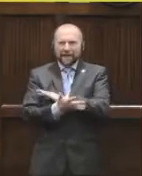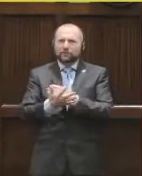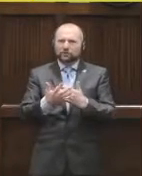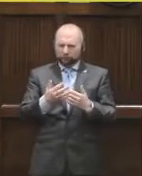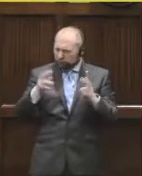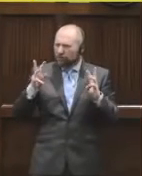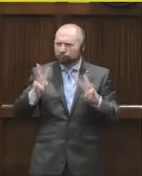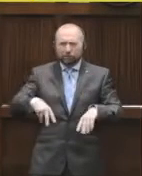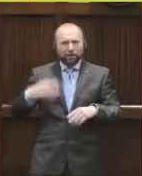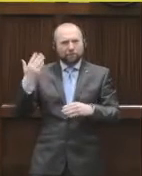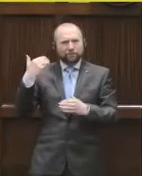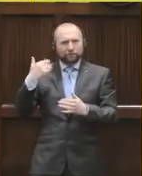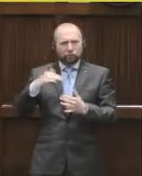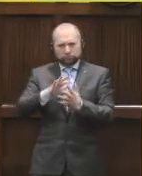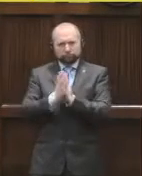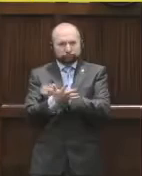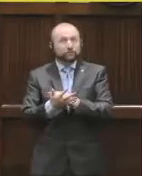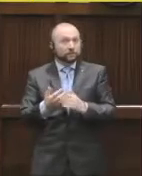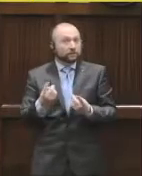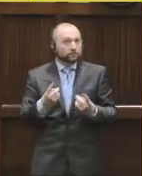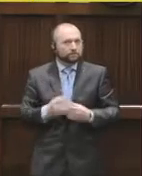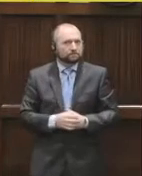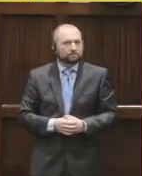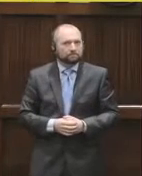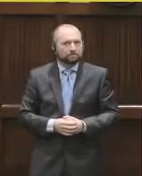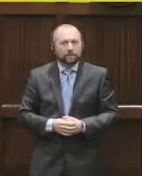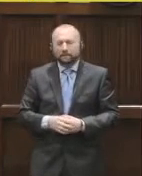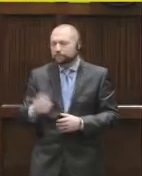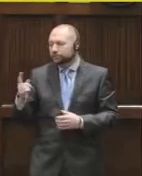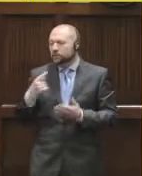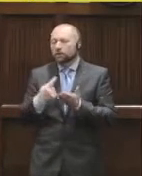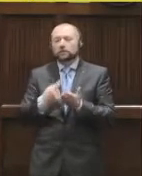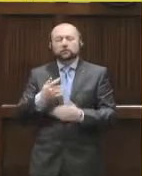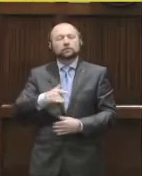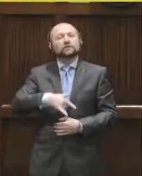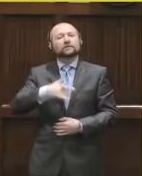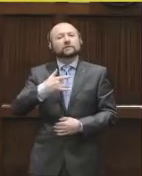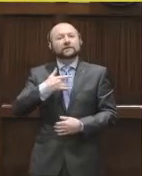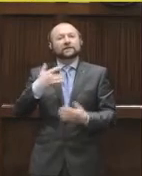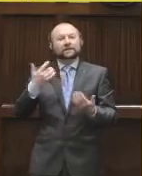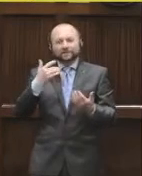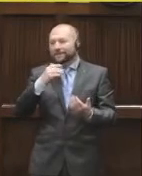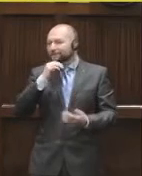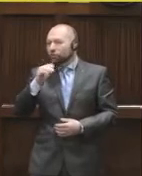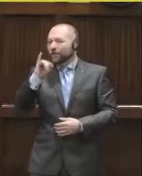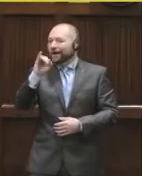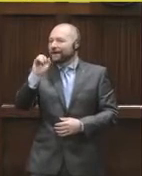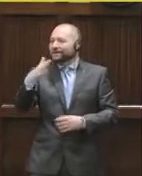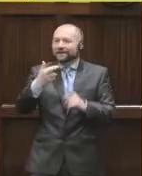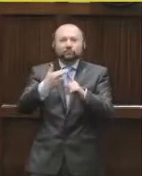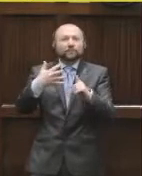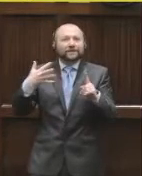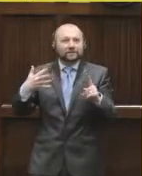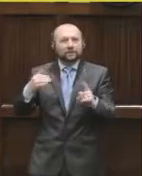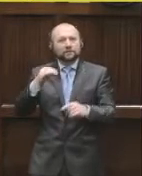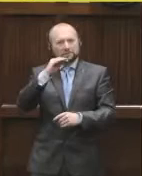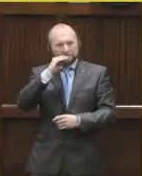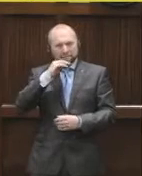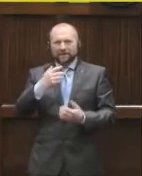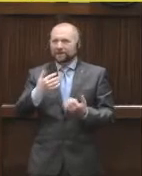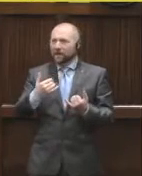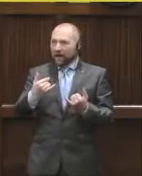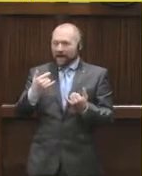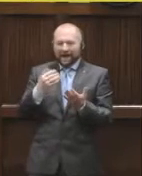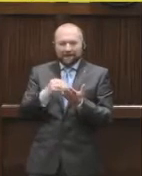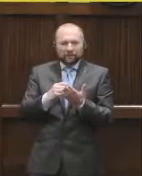wrong inflicted on deaf people. I think the lack of recognition also had a negative effect in terms of